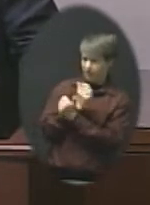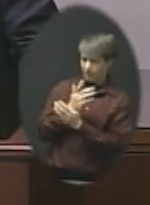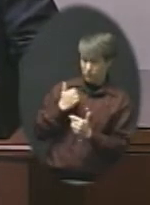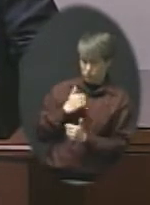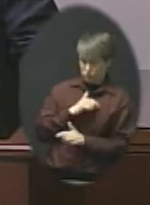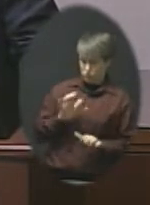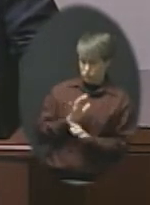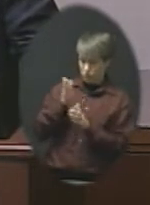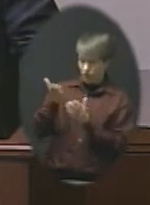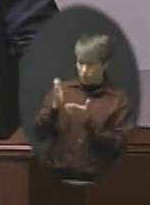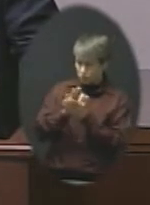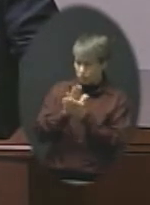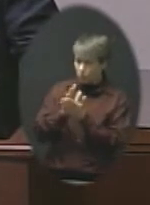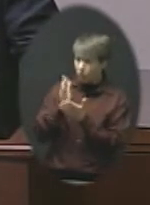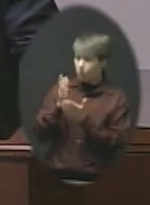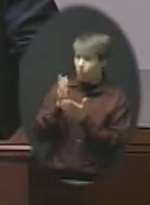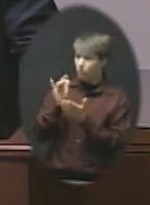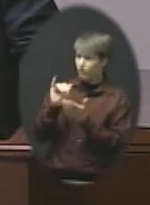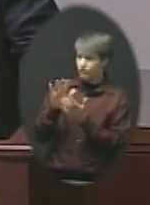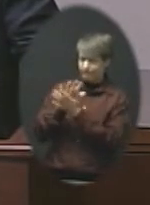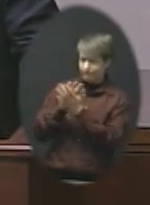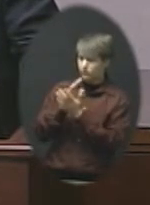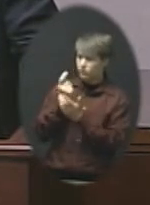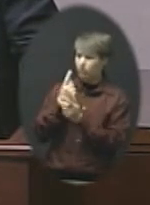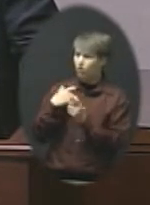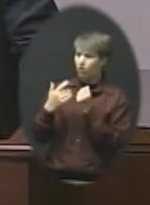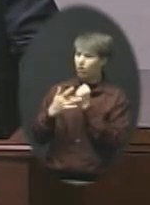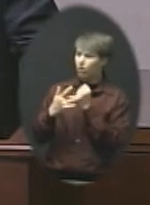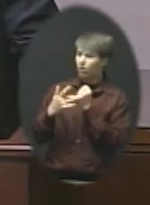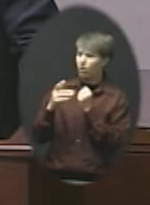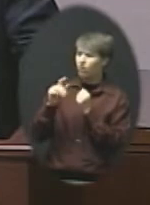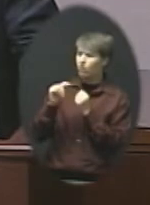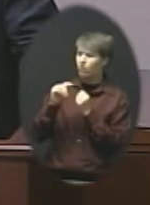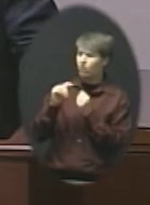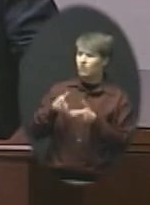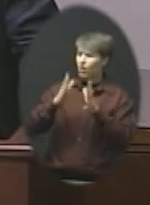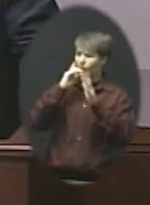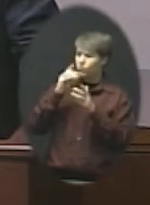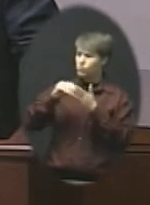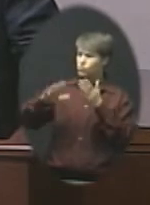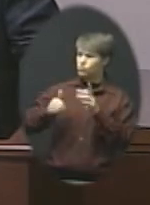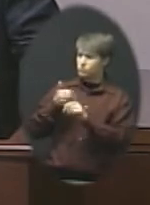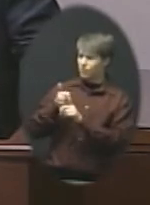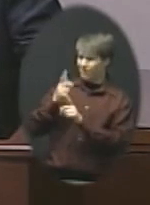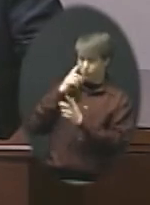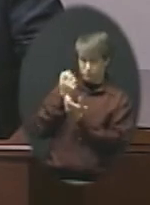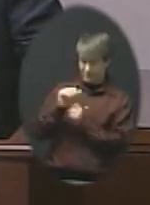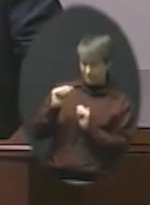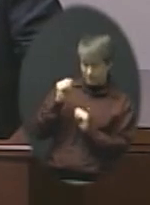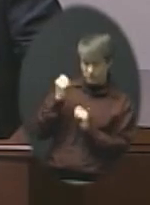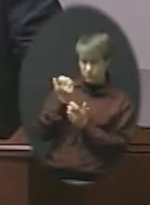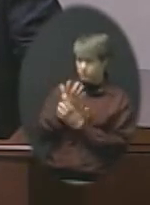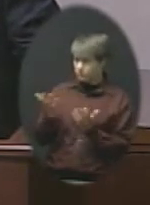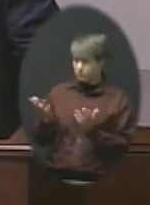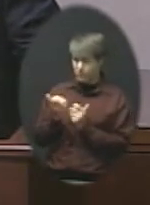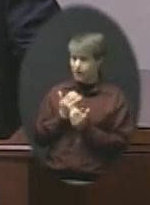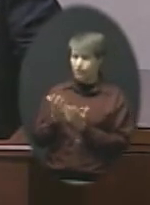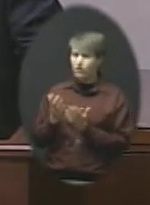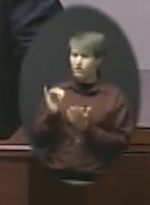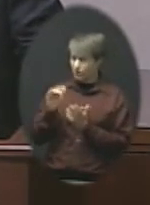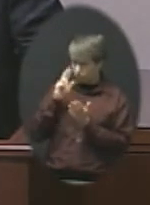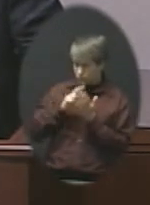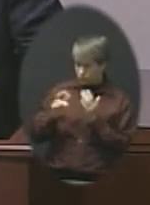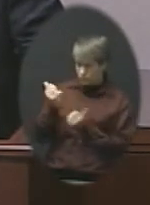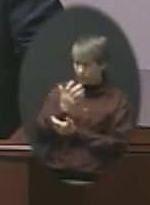in the school? Is there any concerns having technology tower for our students themselves from a safety standpoint? No. Have you done any of that